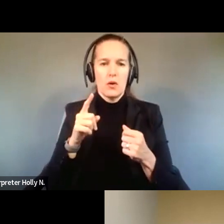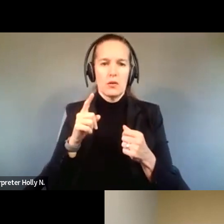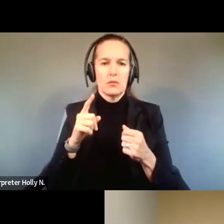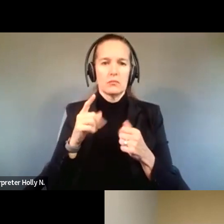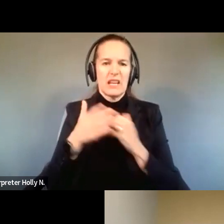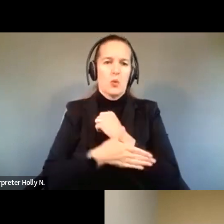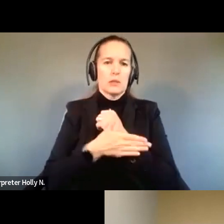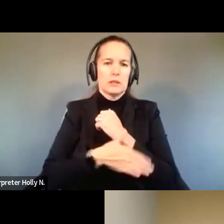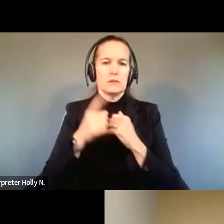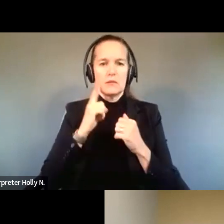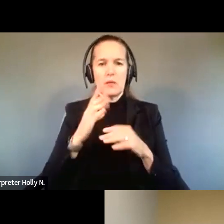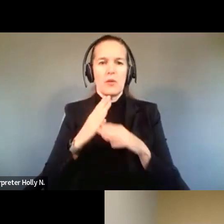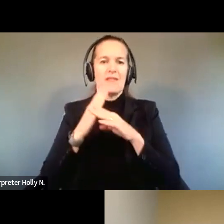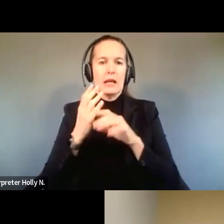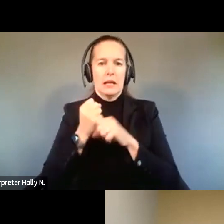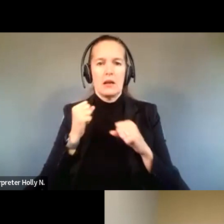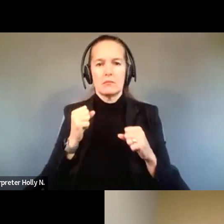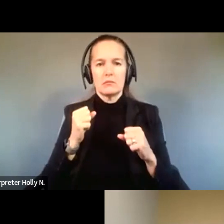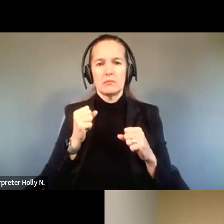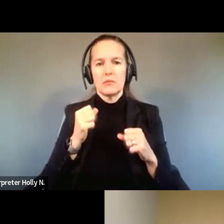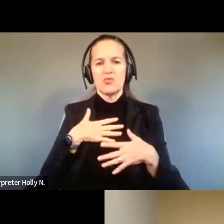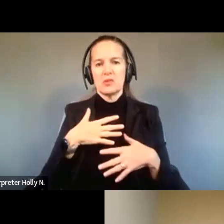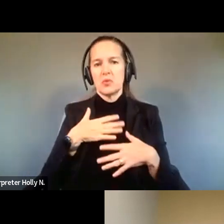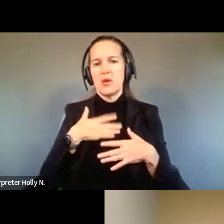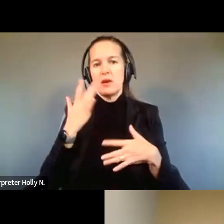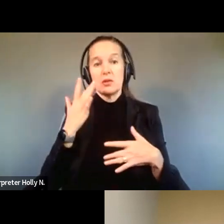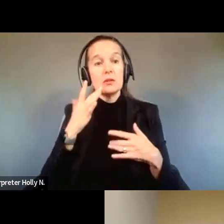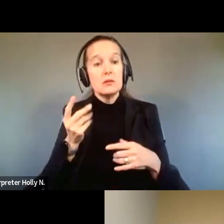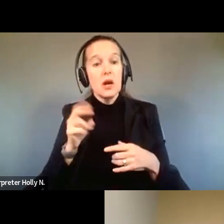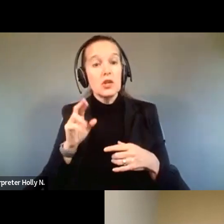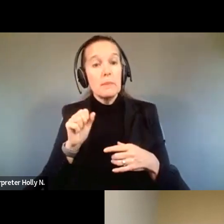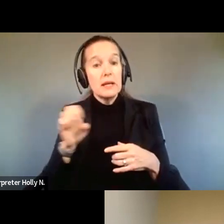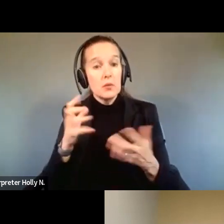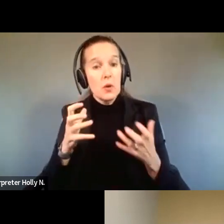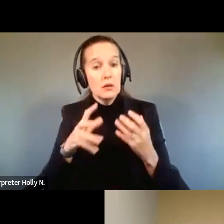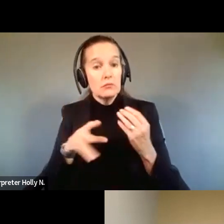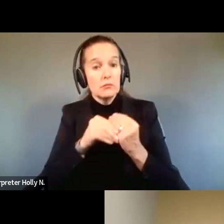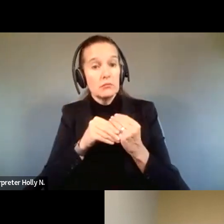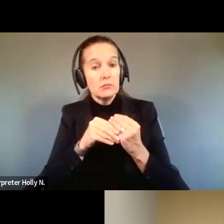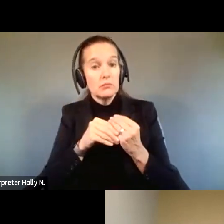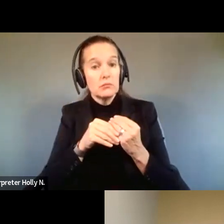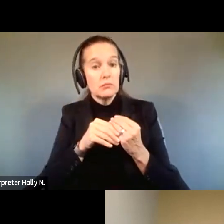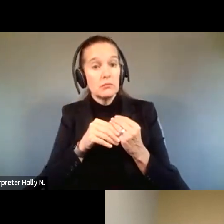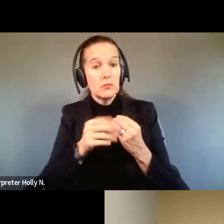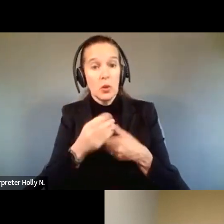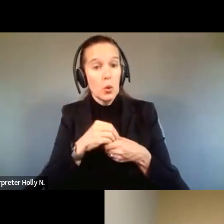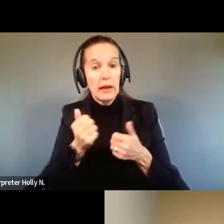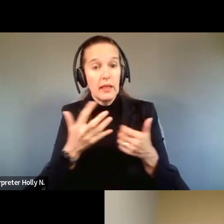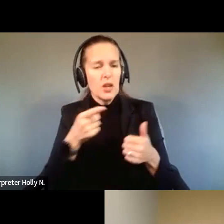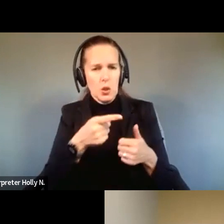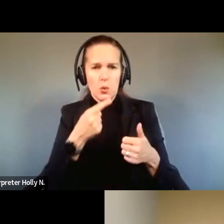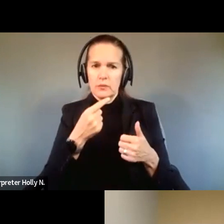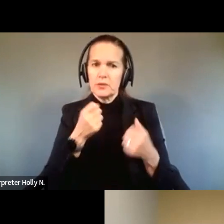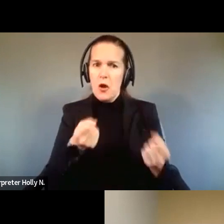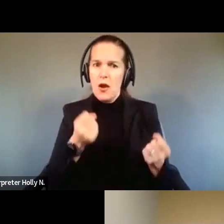respiratory viruses? It sounds like we've covered a lot of them. Dr. Mase, is there anything else you wanted to include in that? Certainly you're